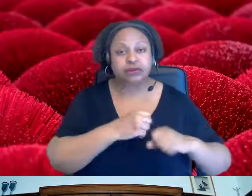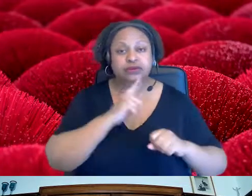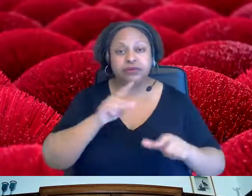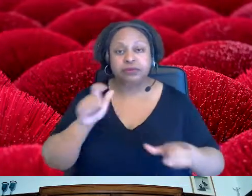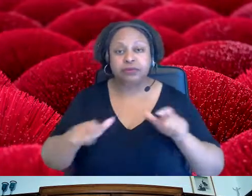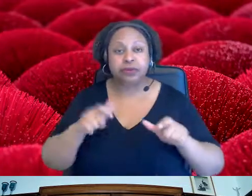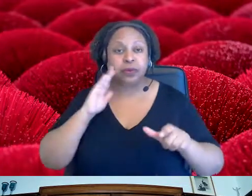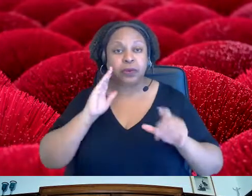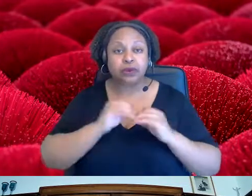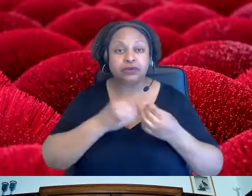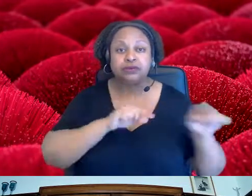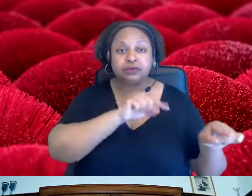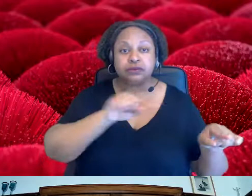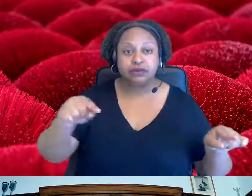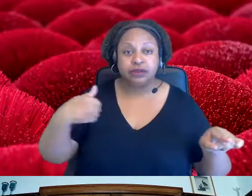to help,